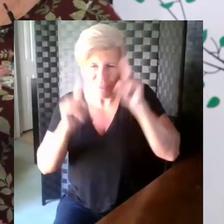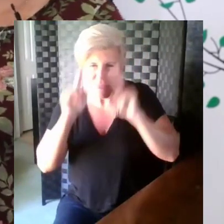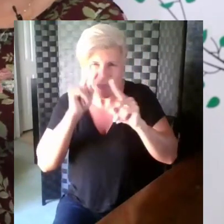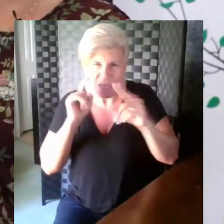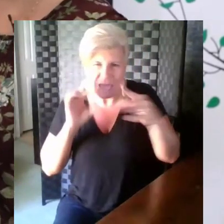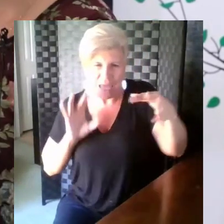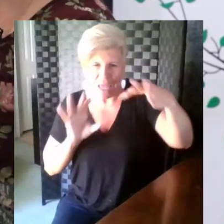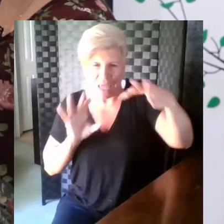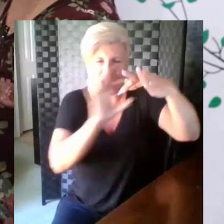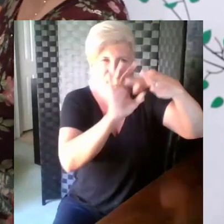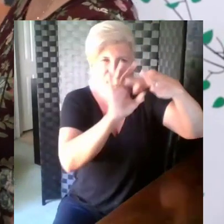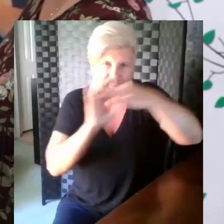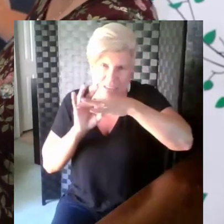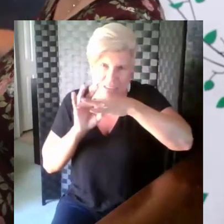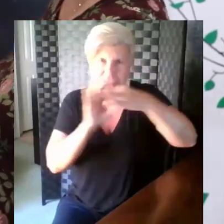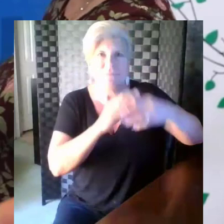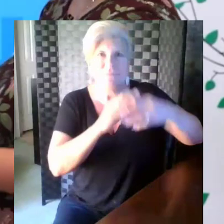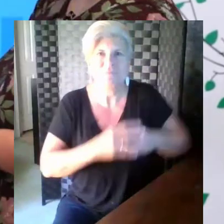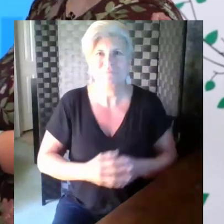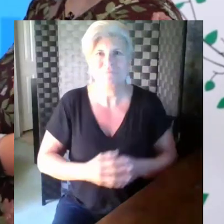and make connections.